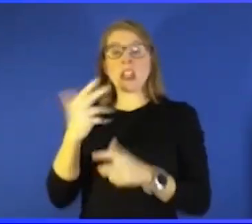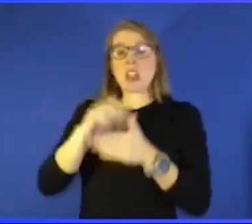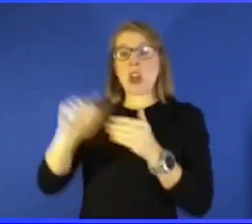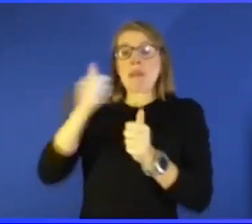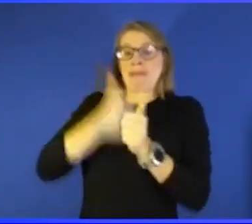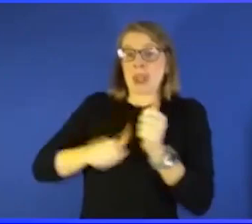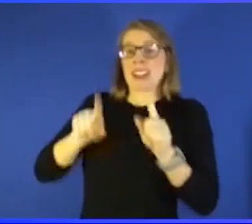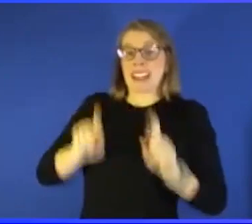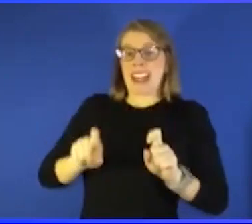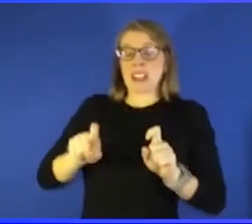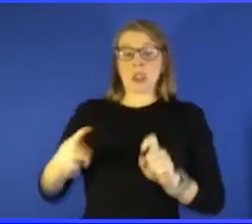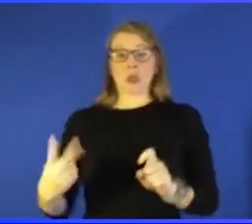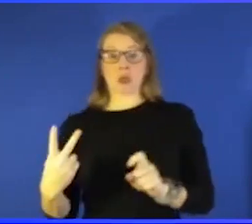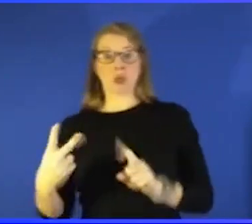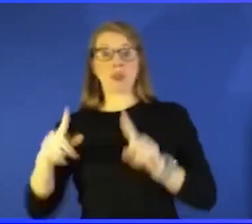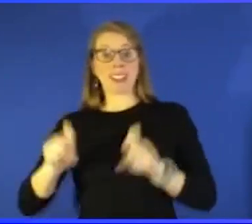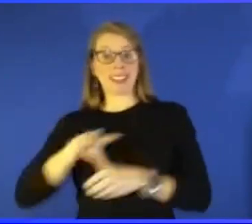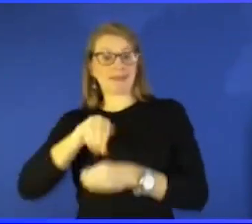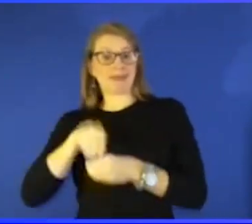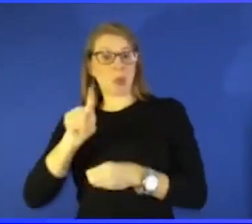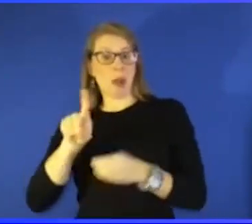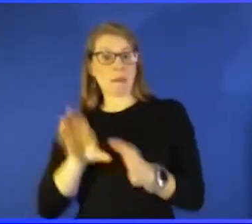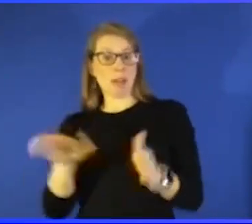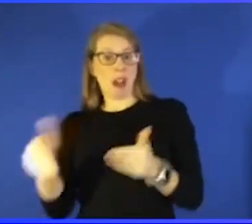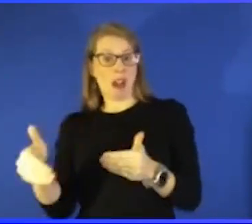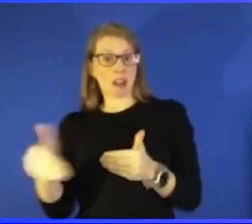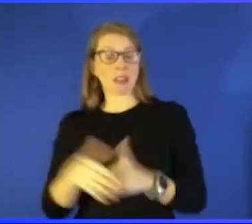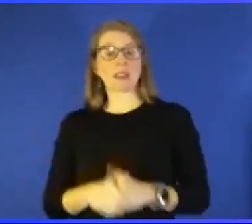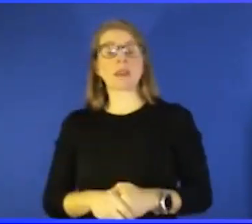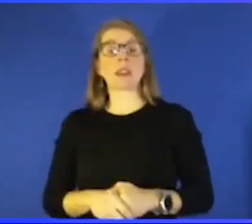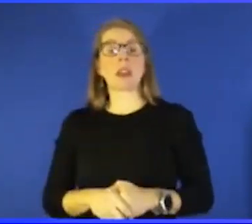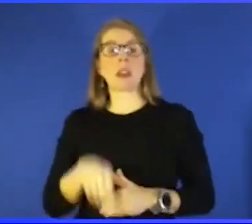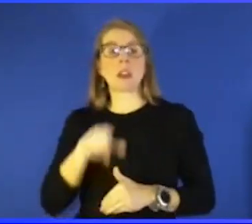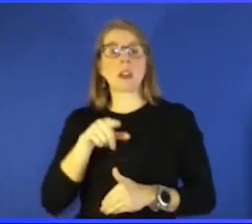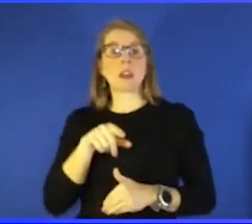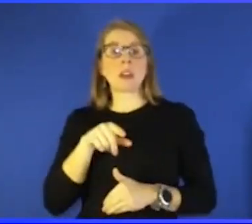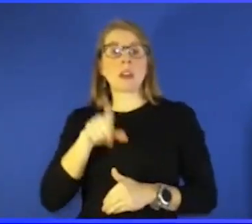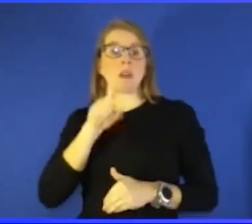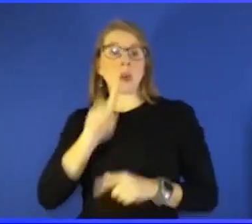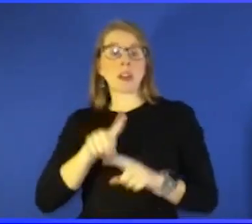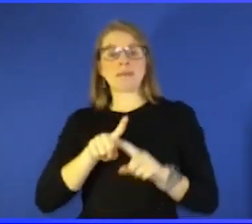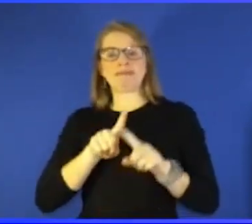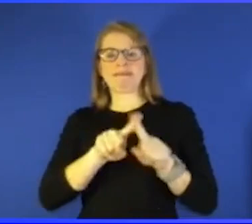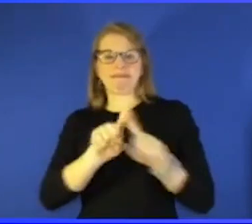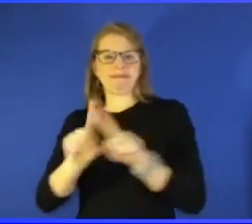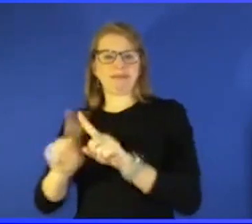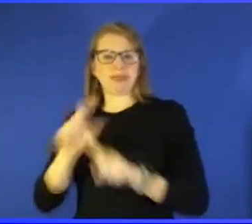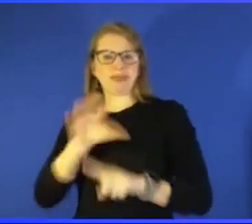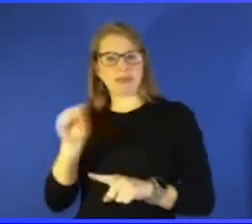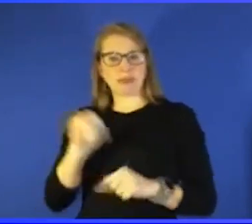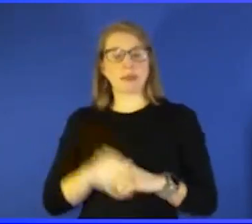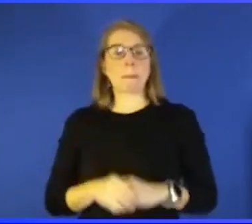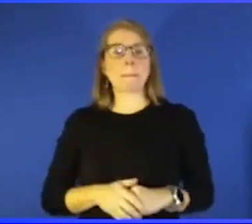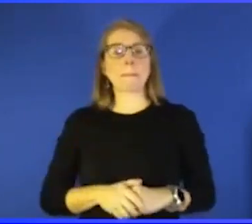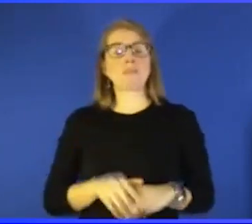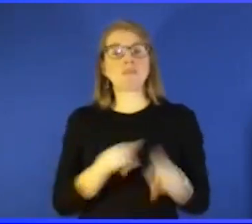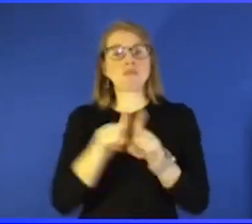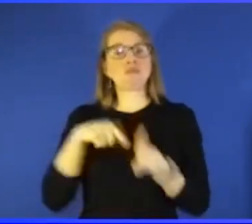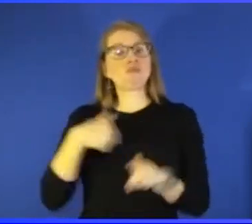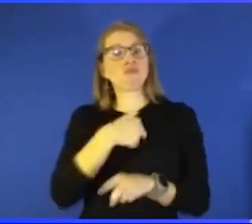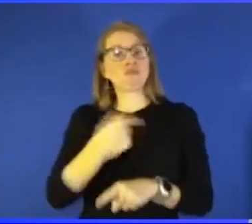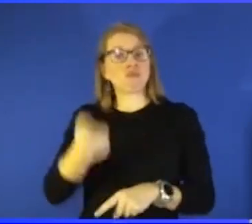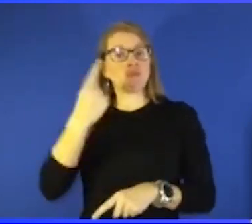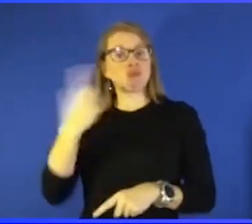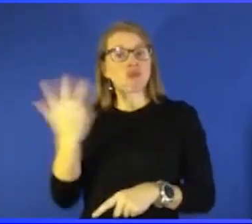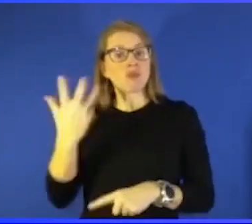2 tests come in a box for a couple of different of those companies. But also we do understand that there are